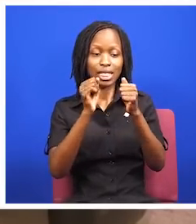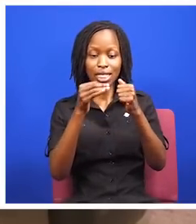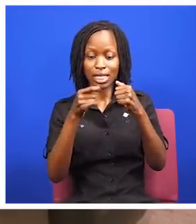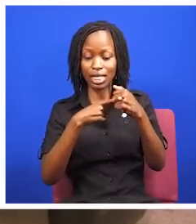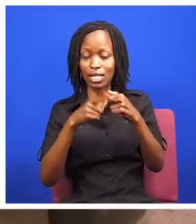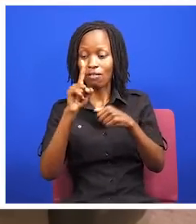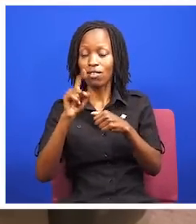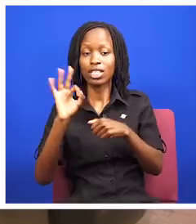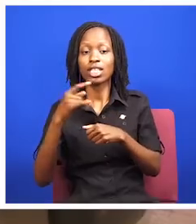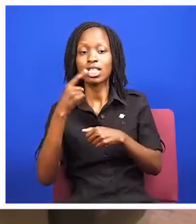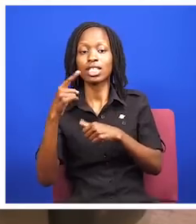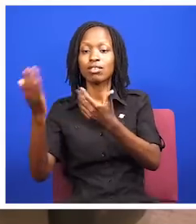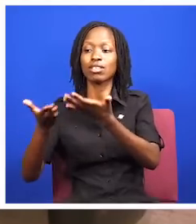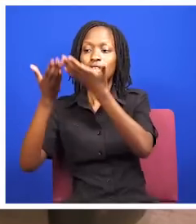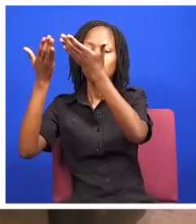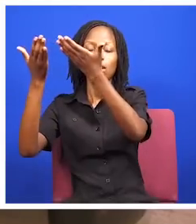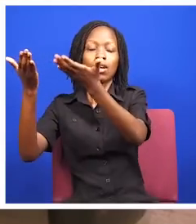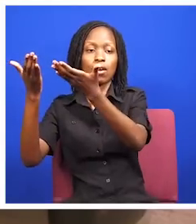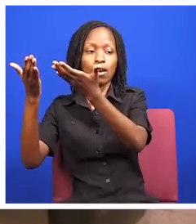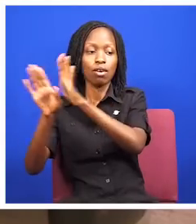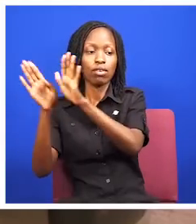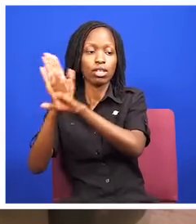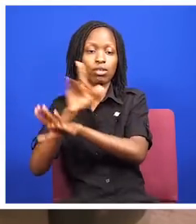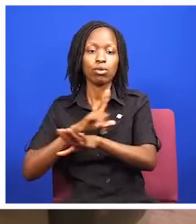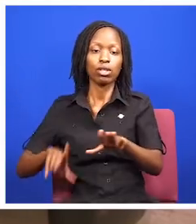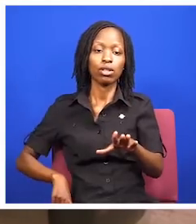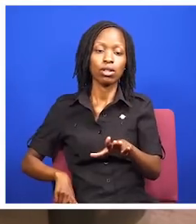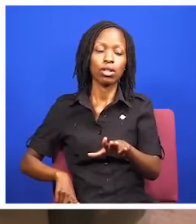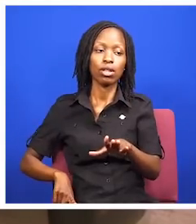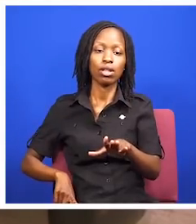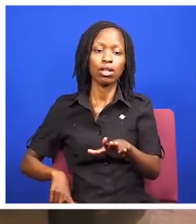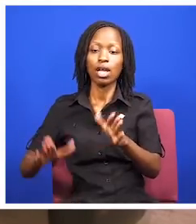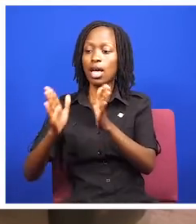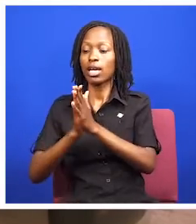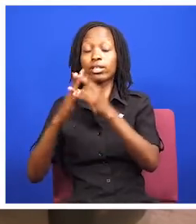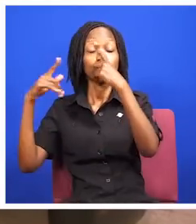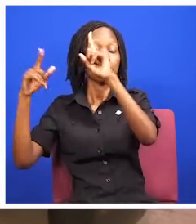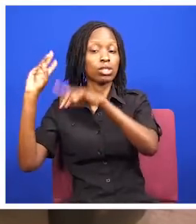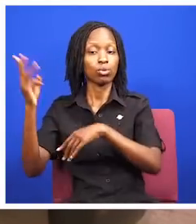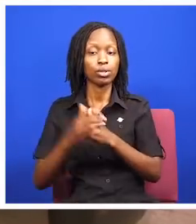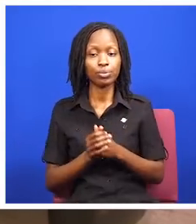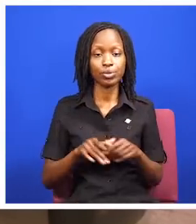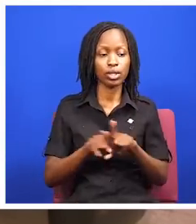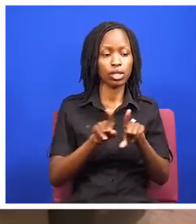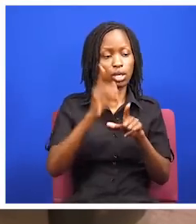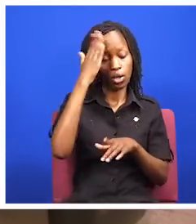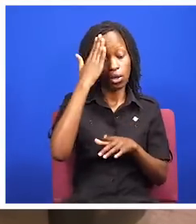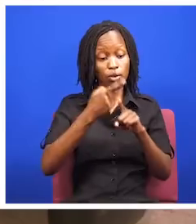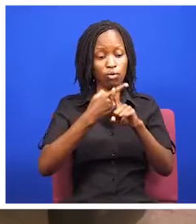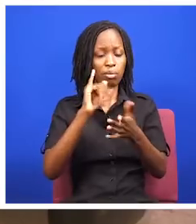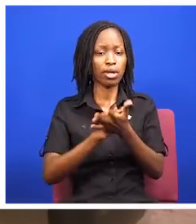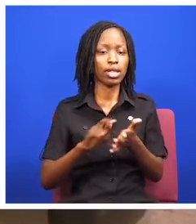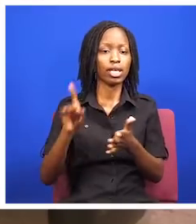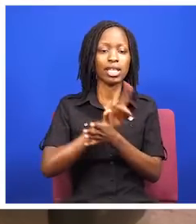says, commit whatever you do to the Lord and they will succeed. And you know what?